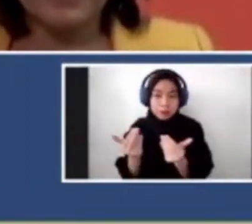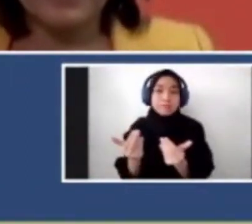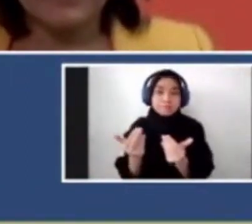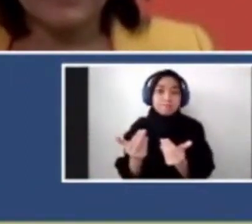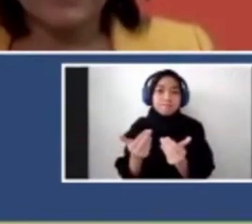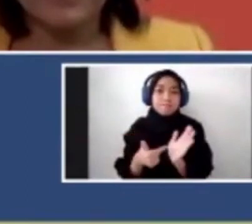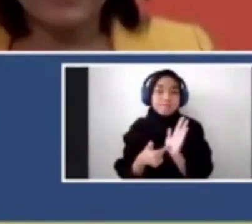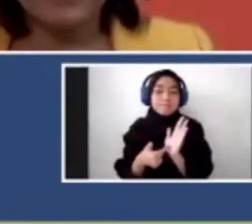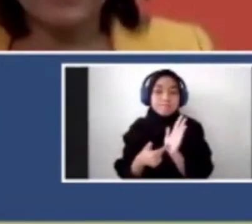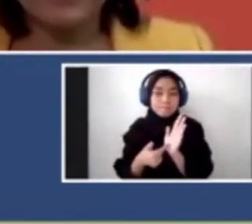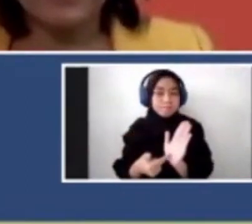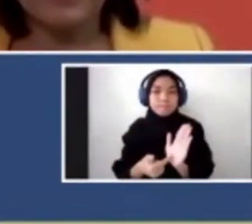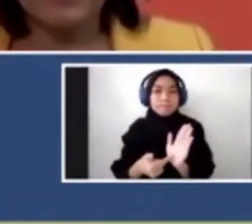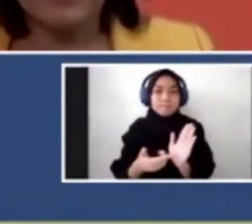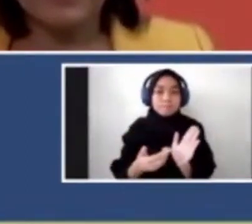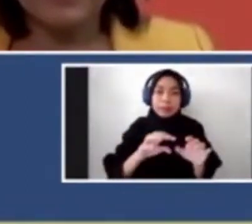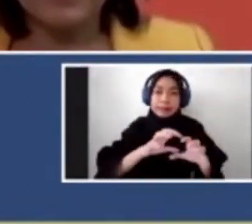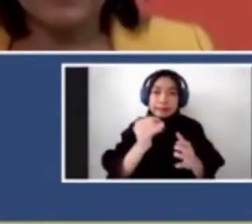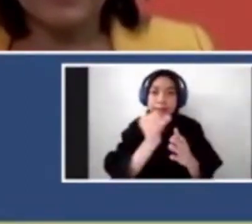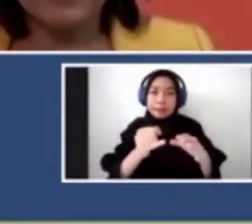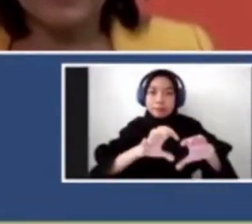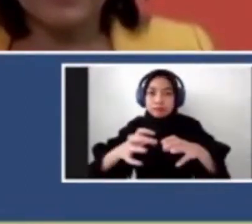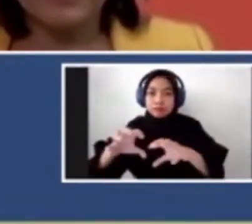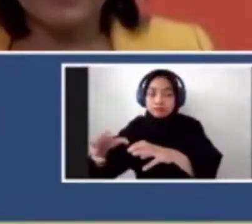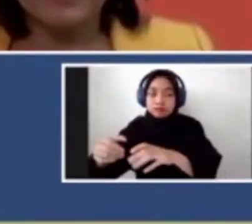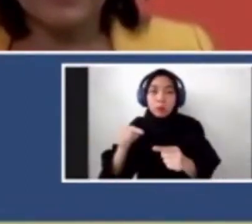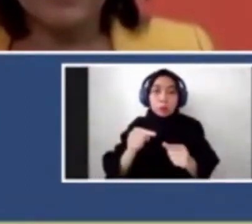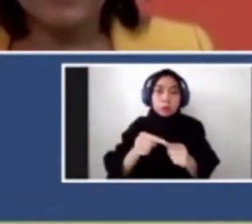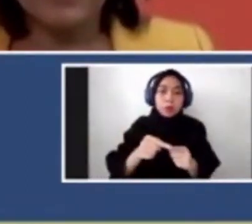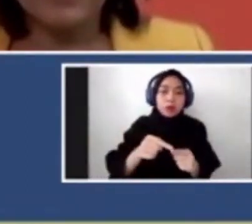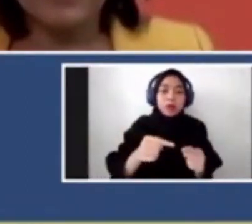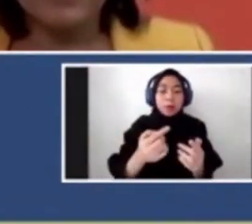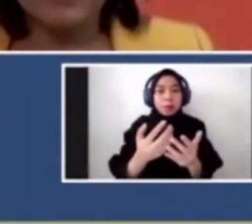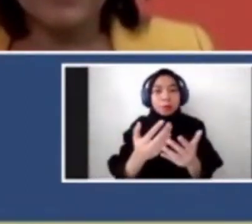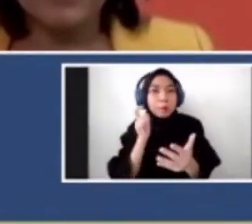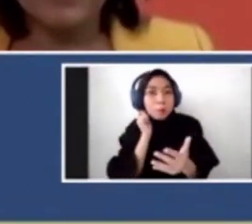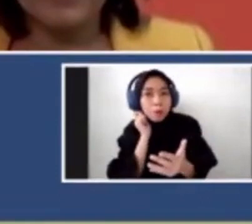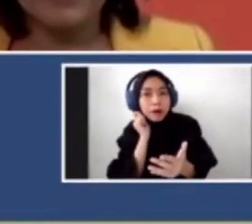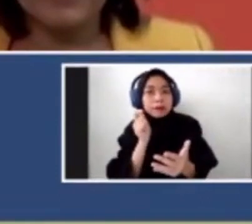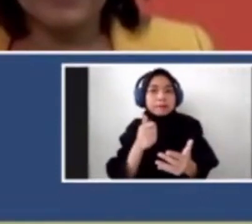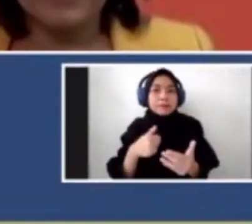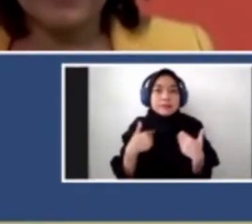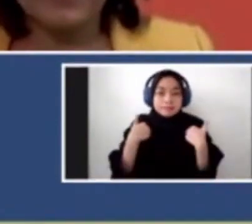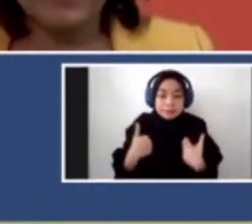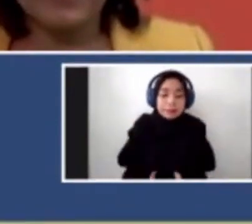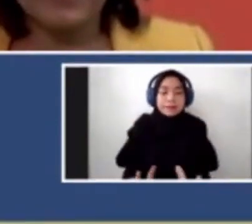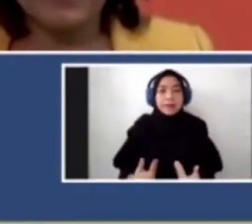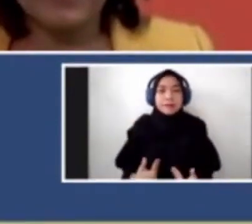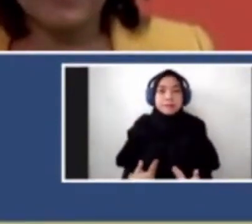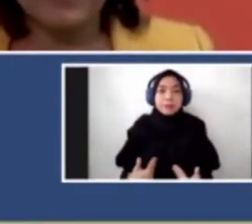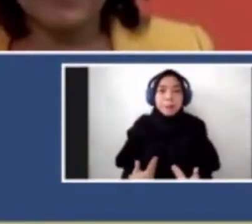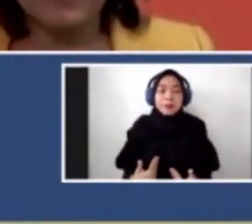to develop the stove design as a way to improve health conditions for women in rural homes of Mexico. In her